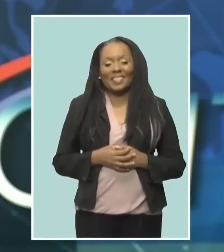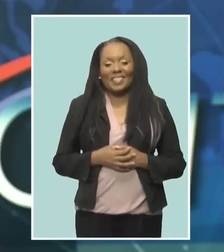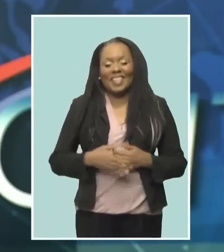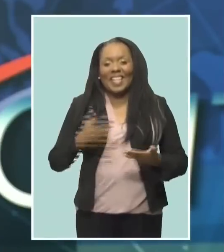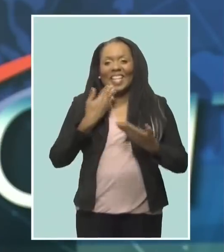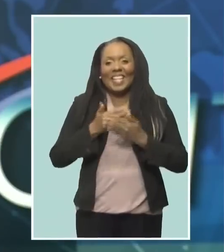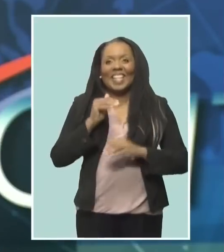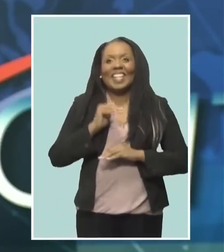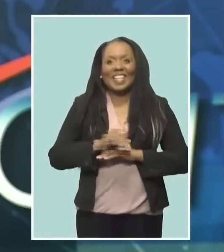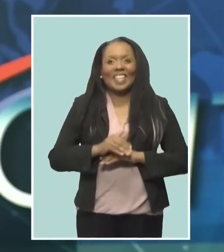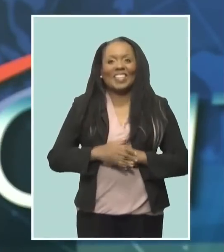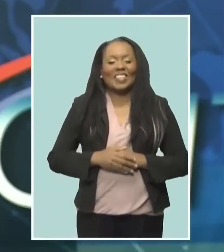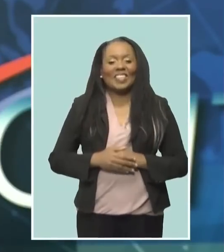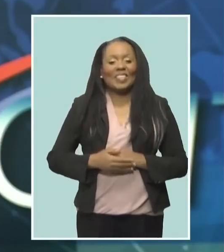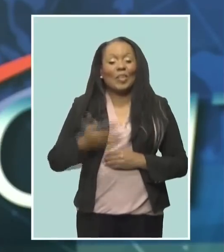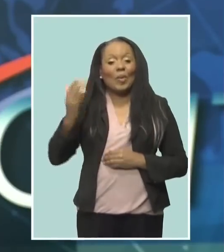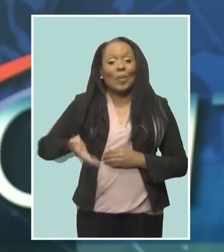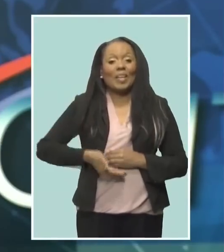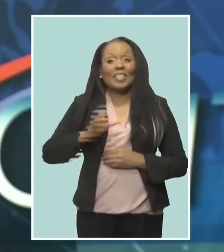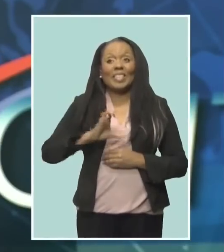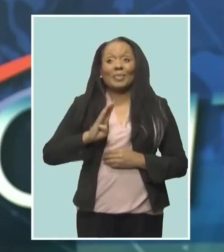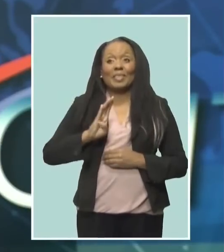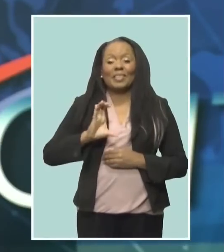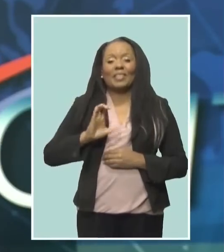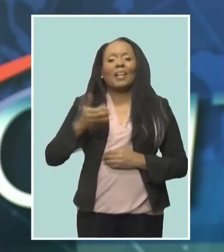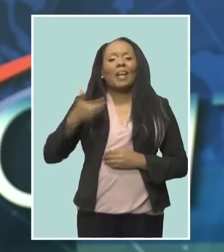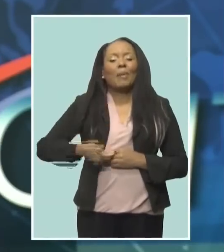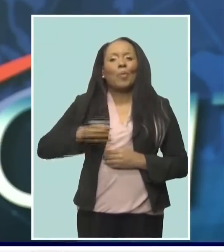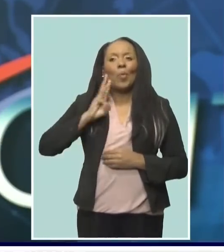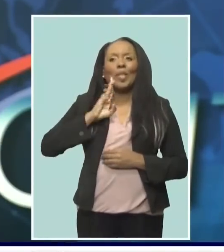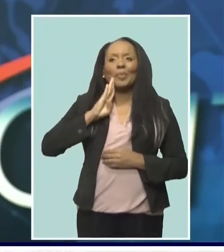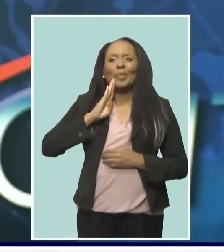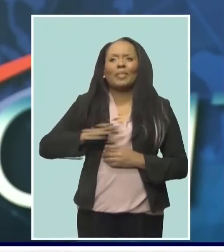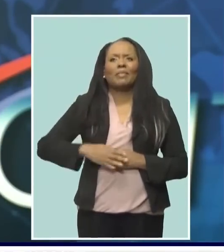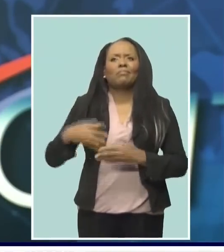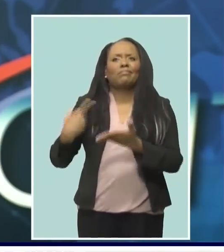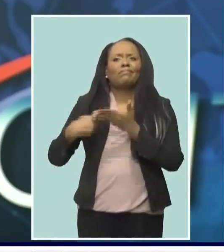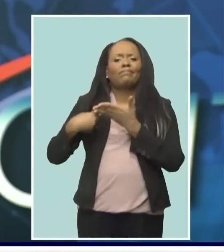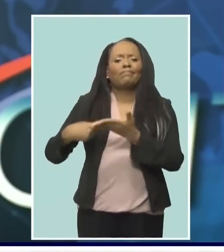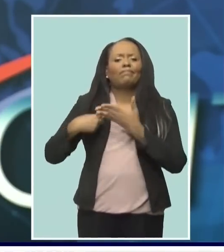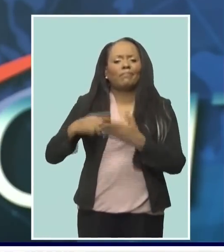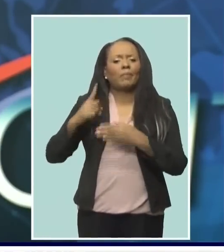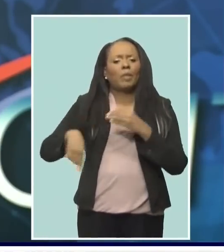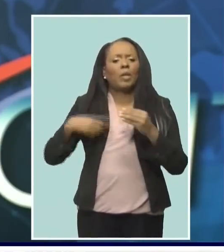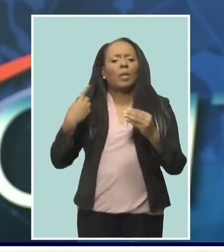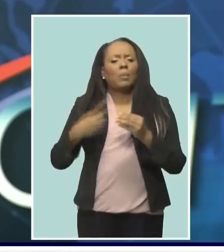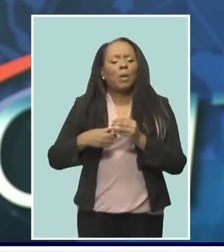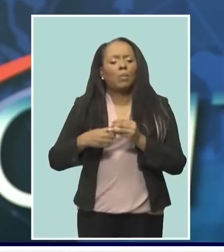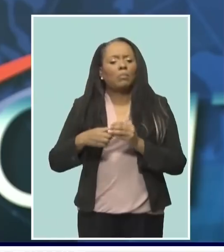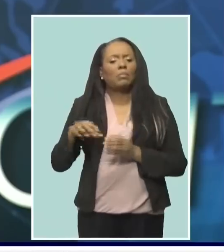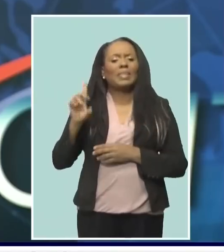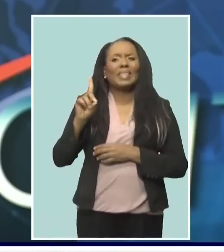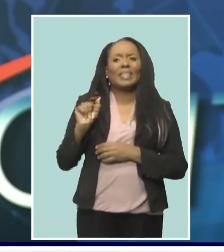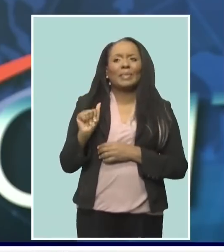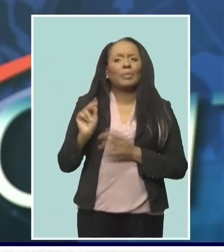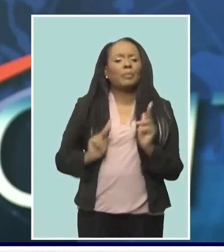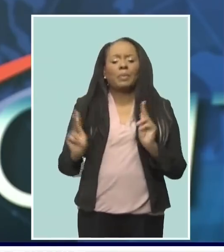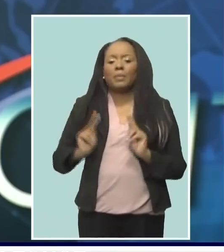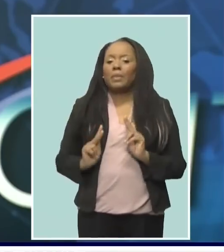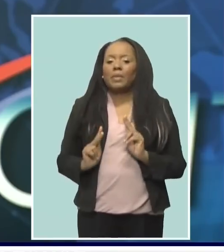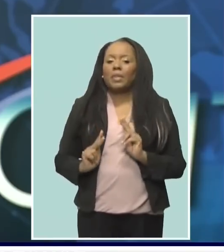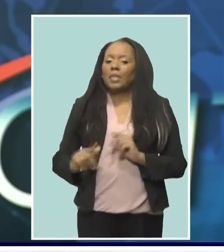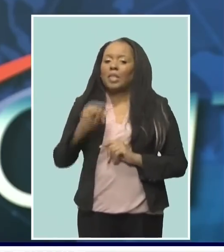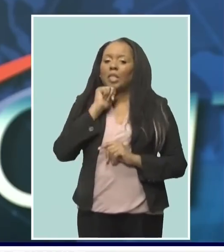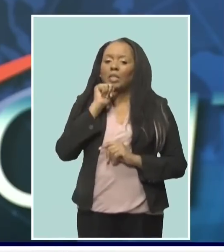Good evening and welcome to the CBC NewsNight. I'm Wendy Burke. Discussion continues regarding the ability of members of the disabled